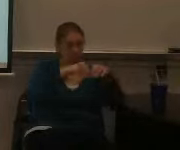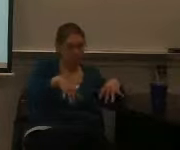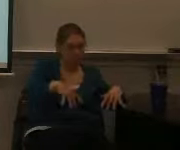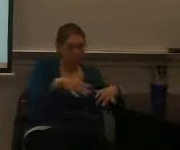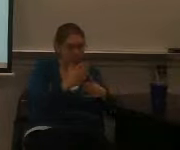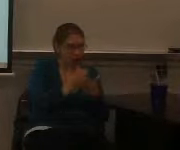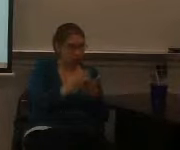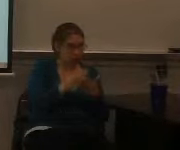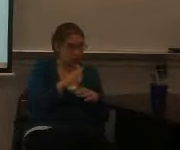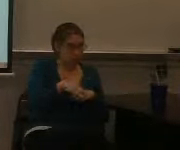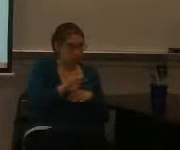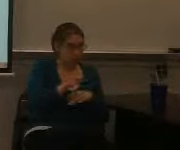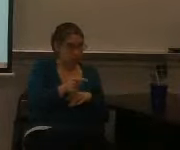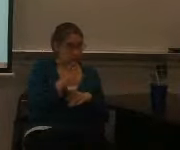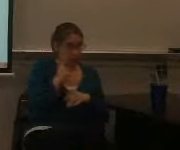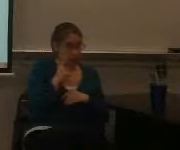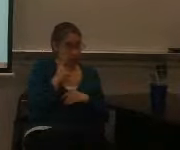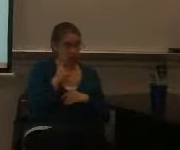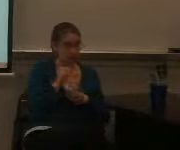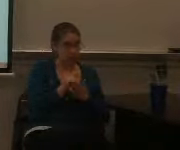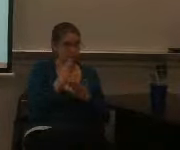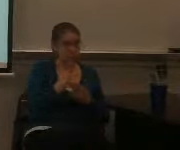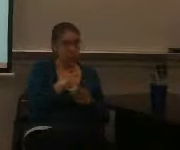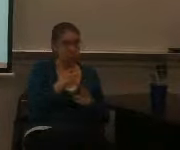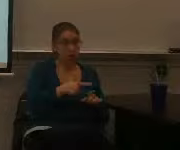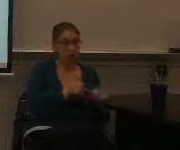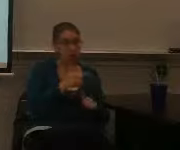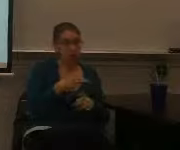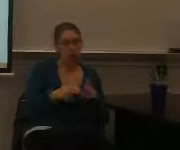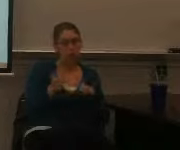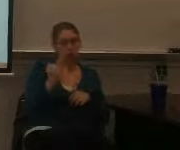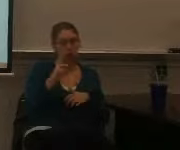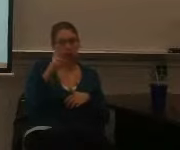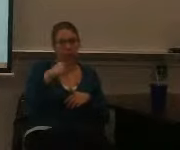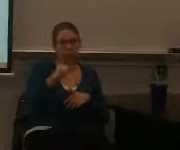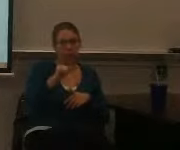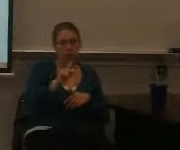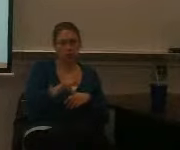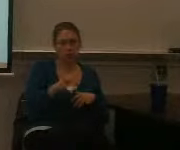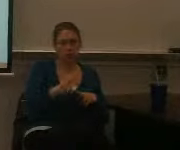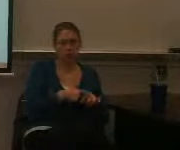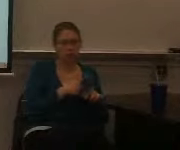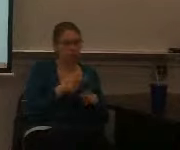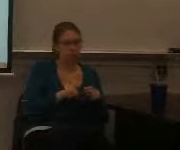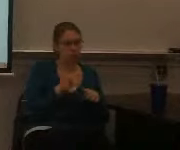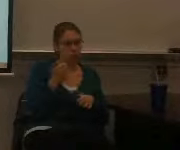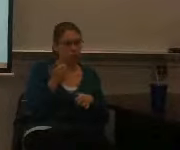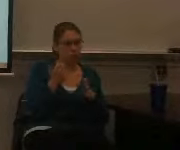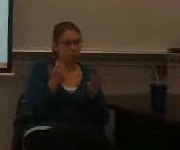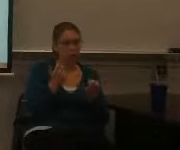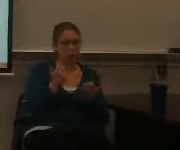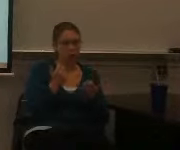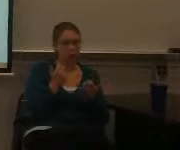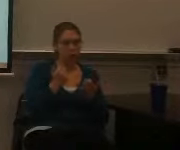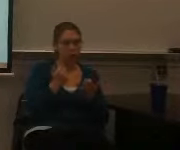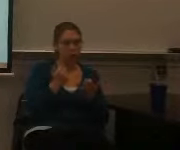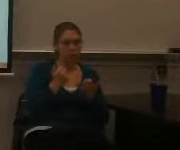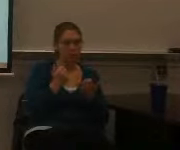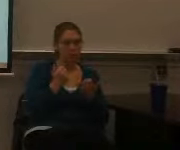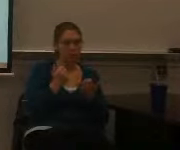portions on it. Do you think that's going to have a longer or shorter uptake length? Sure. Why?